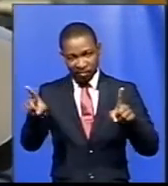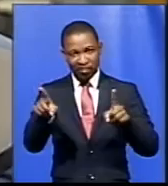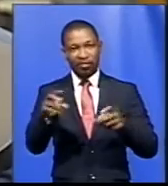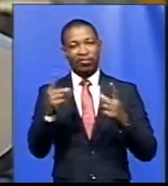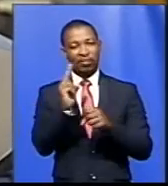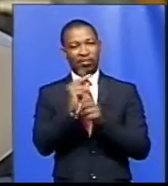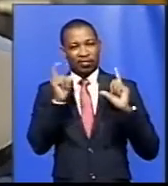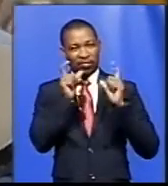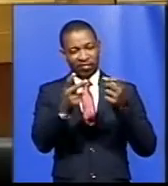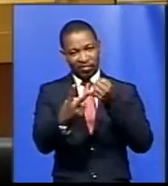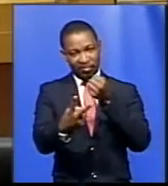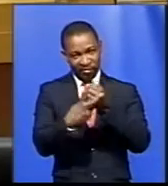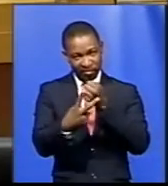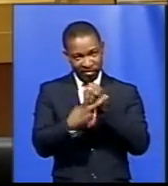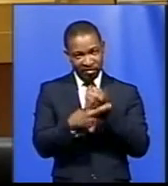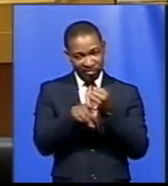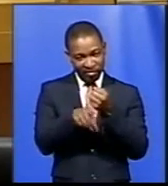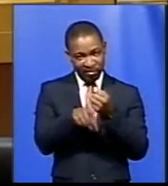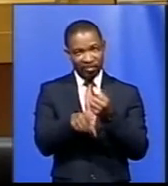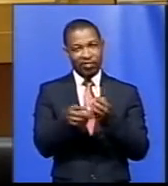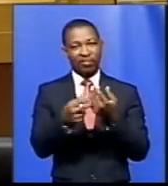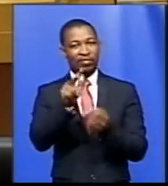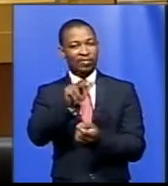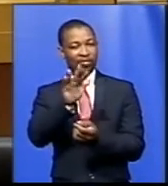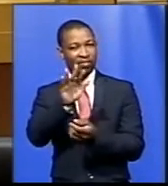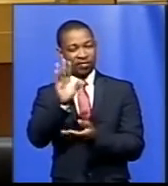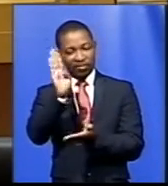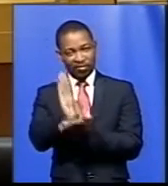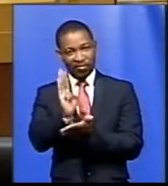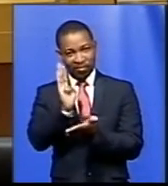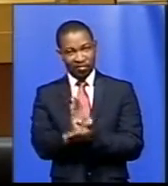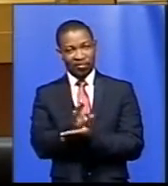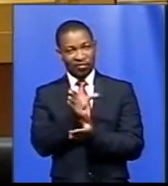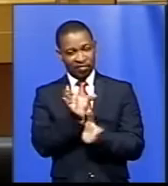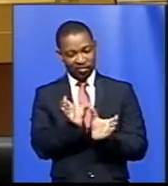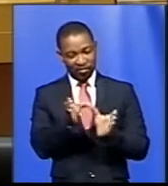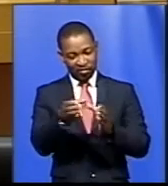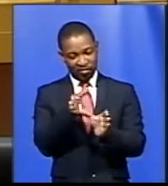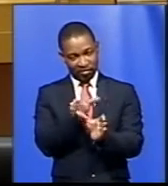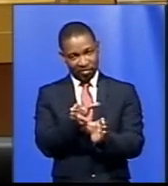government savings, referring to the only 35 billion.